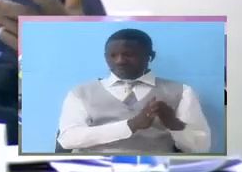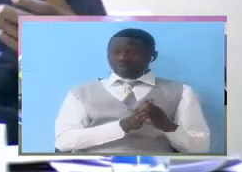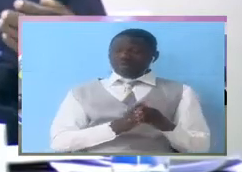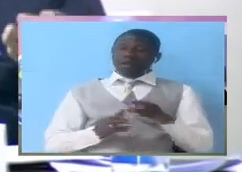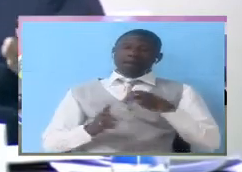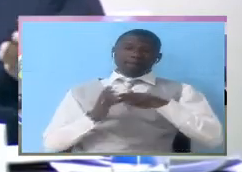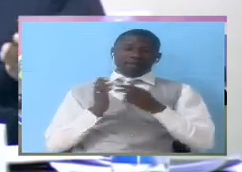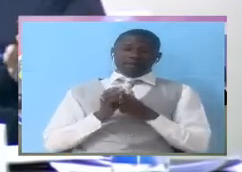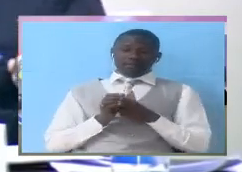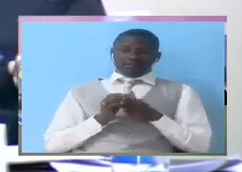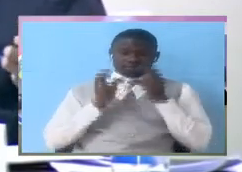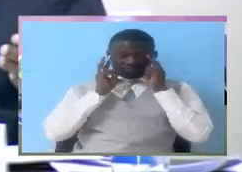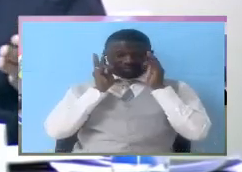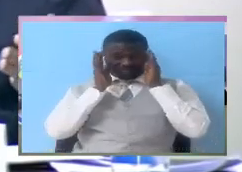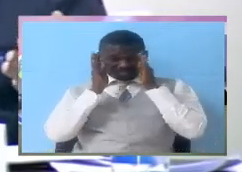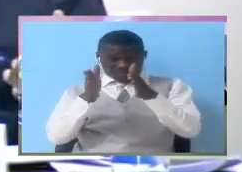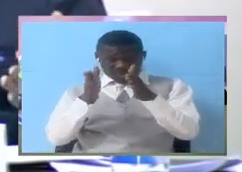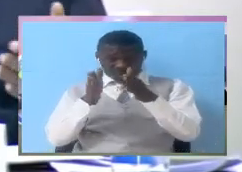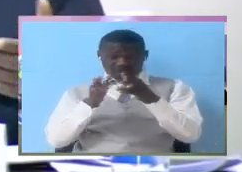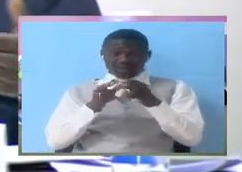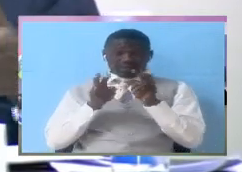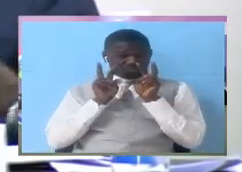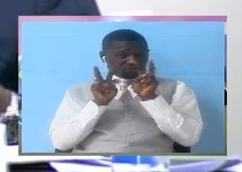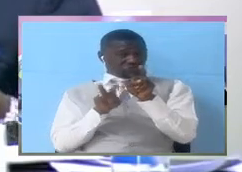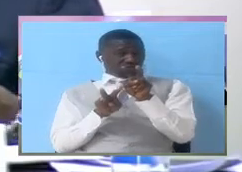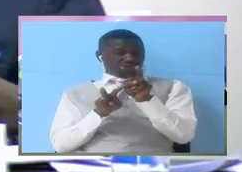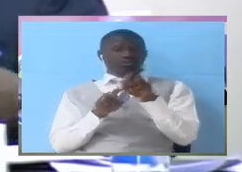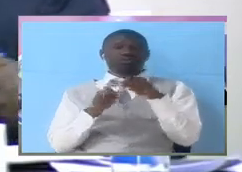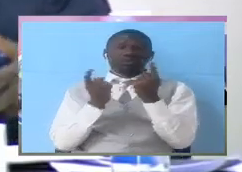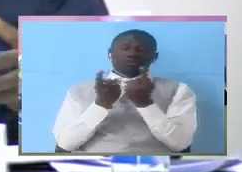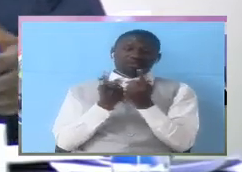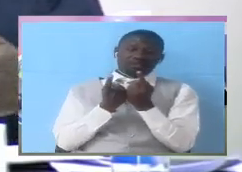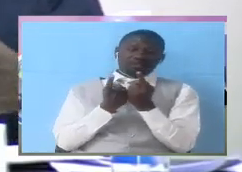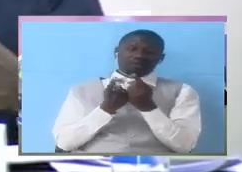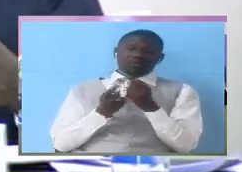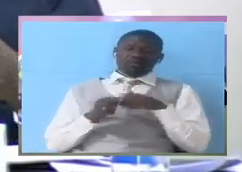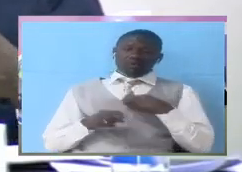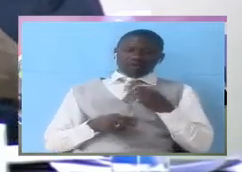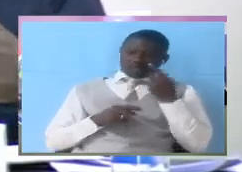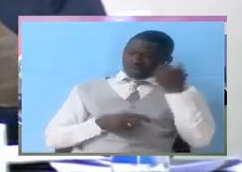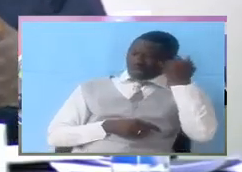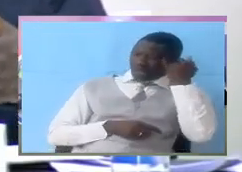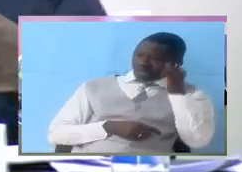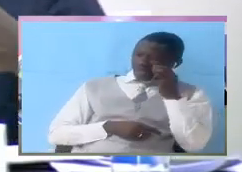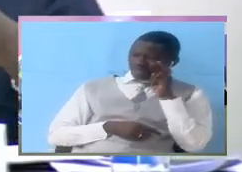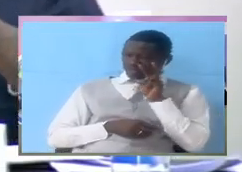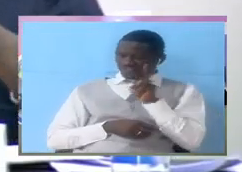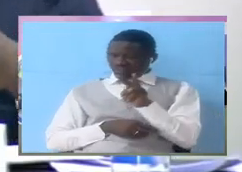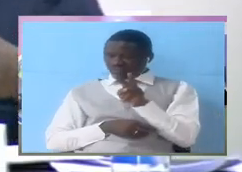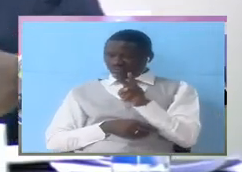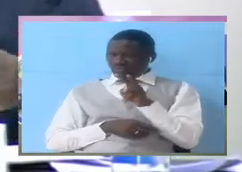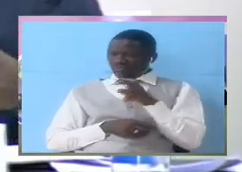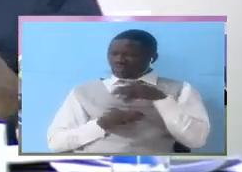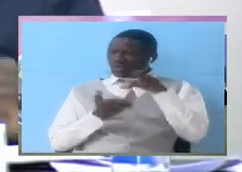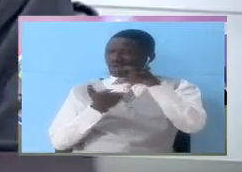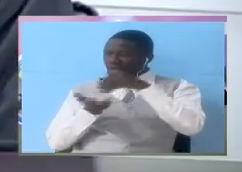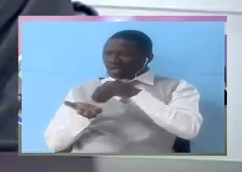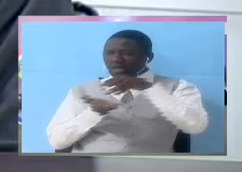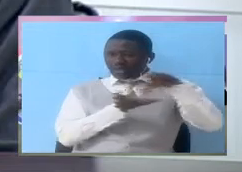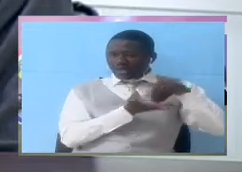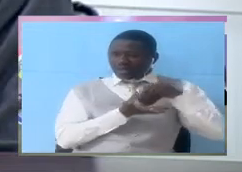paying attention to things with a view to gather your own